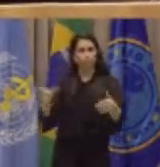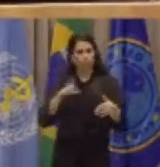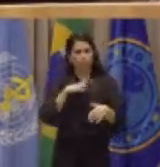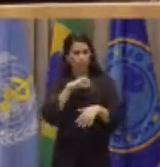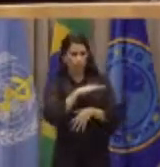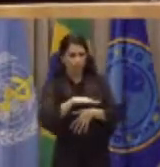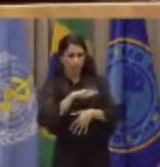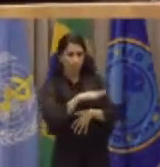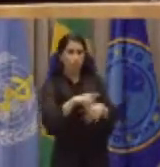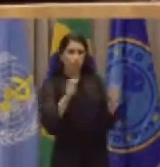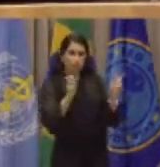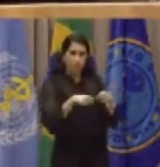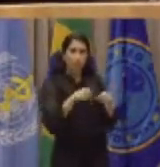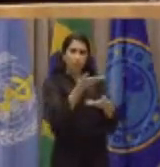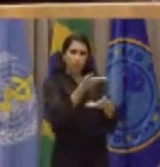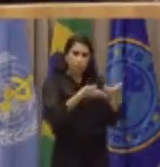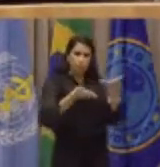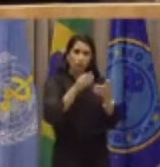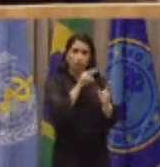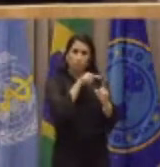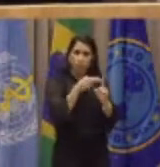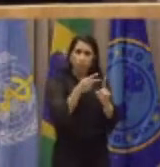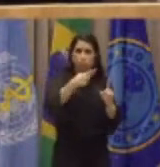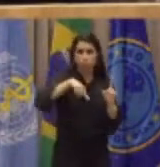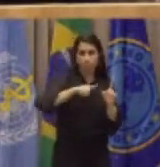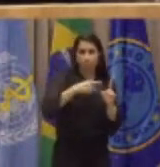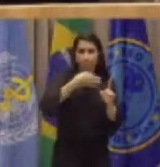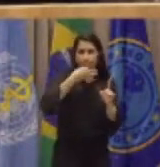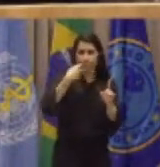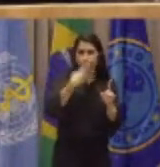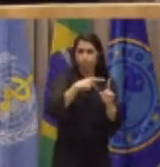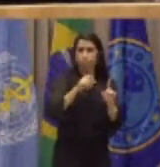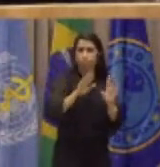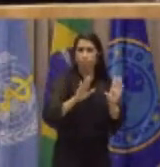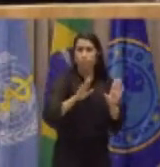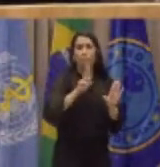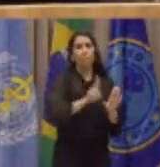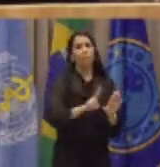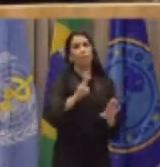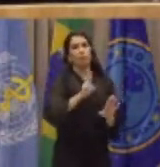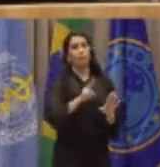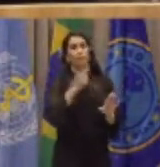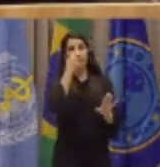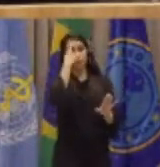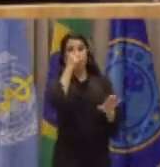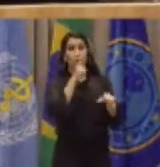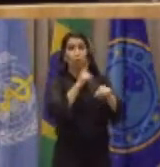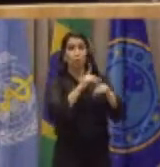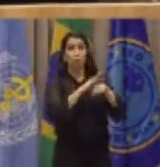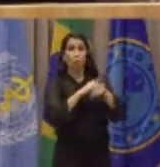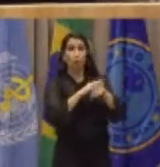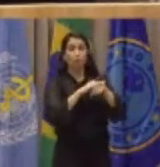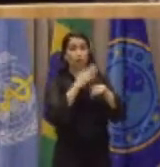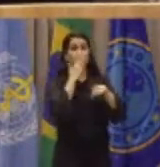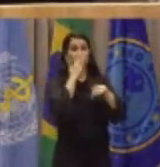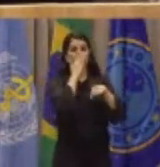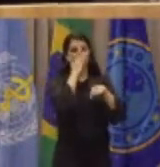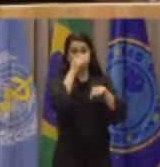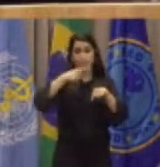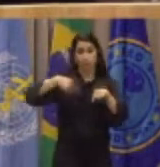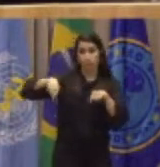are ICU the whole time. So in this perspective that you said is using a